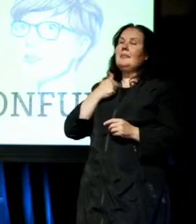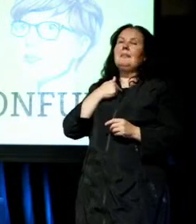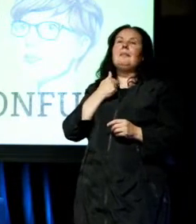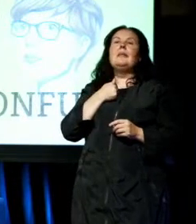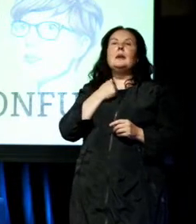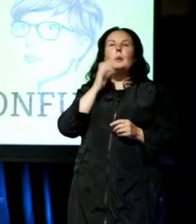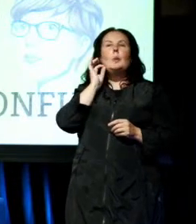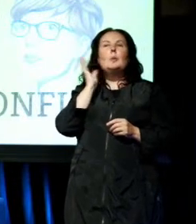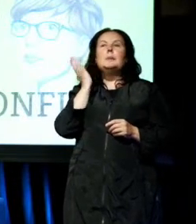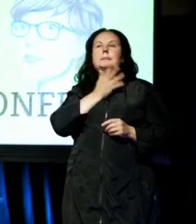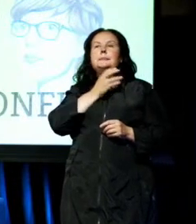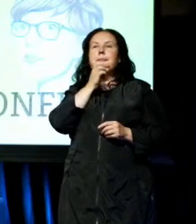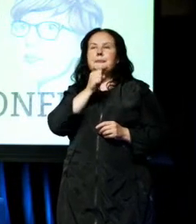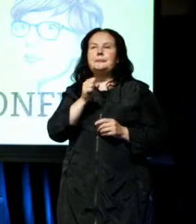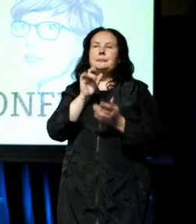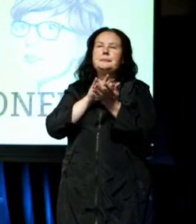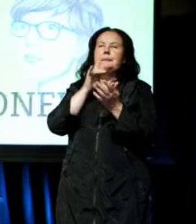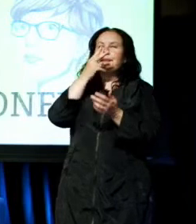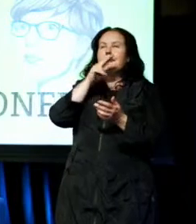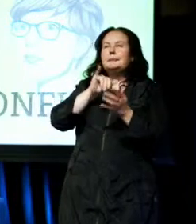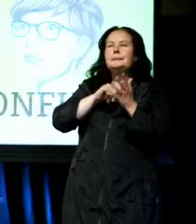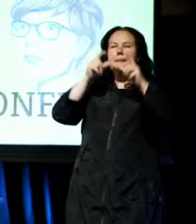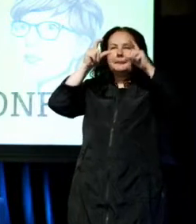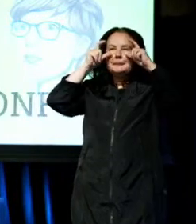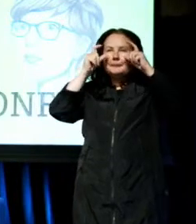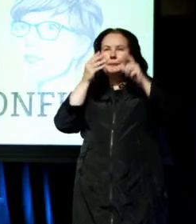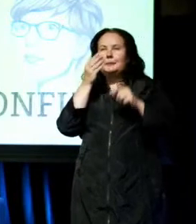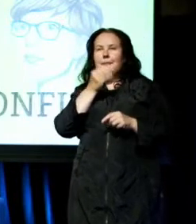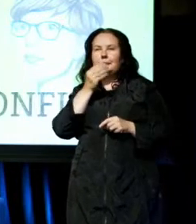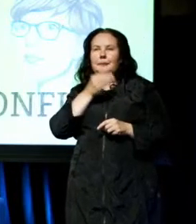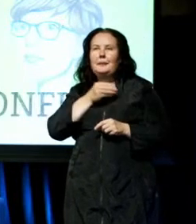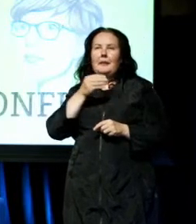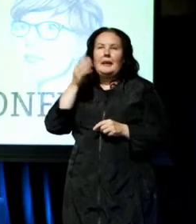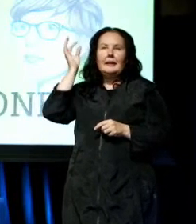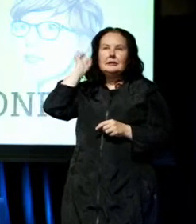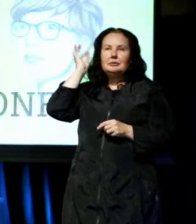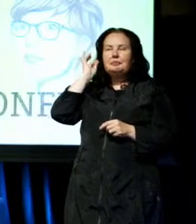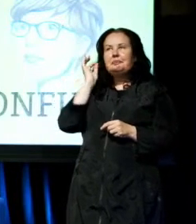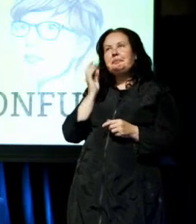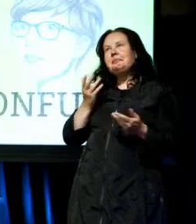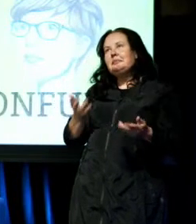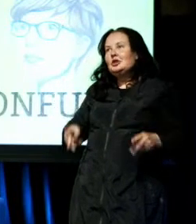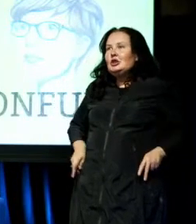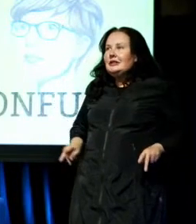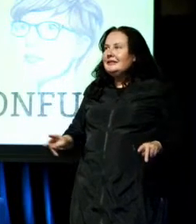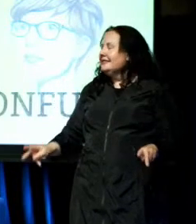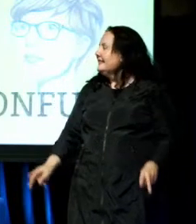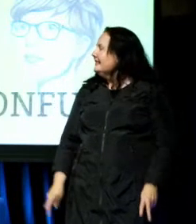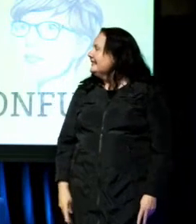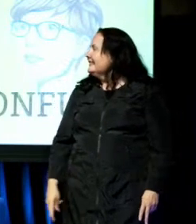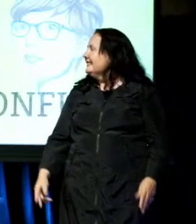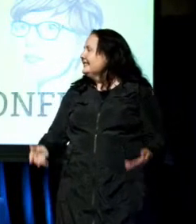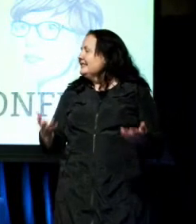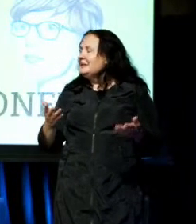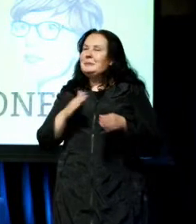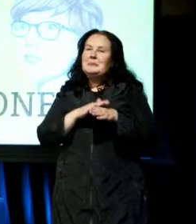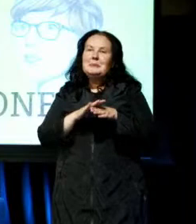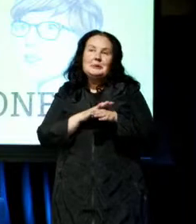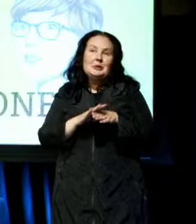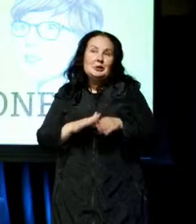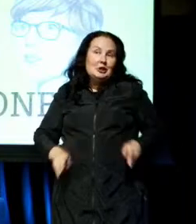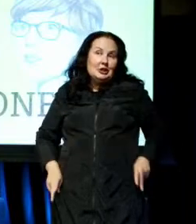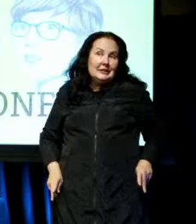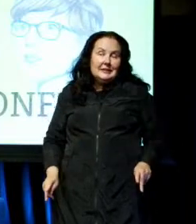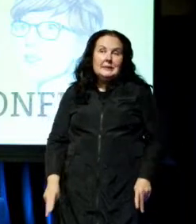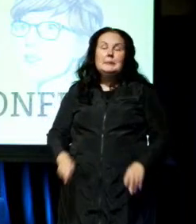his mid-20s who's wearing glasses. I have brown hair. I'm wearing jeans, blue jeans, Deep and sigh. A